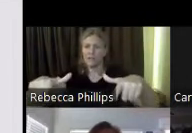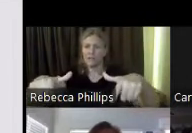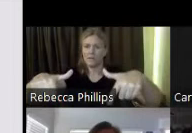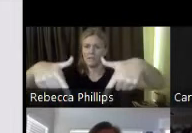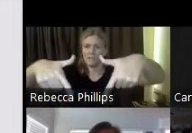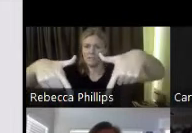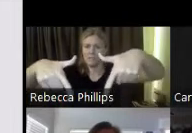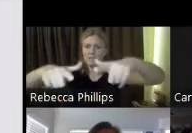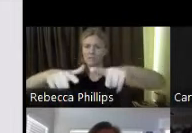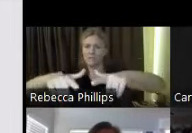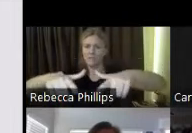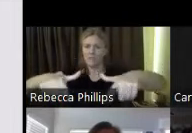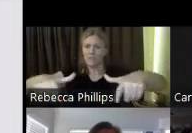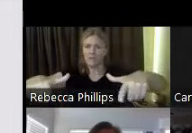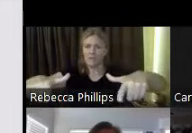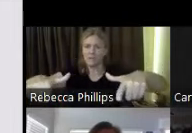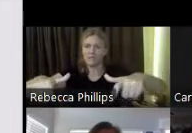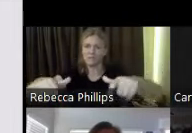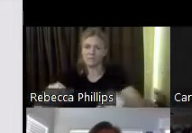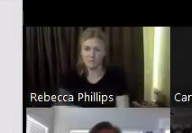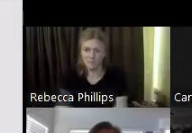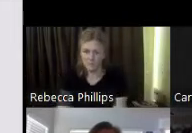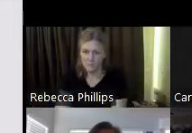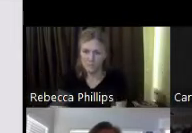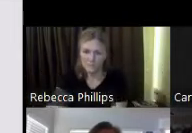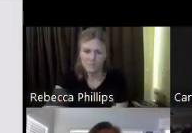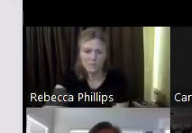into language.